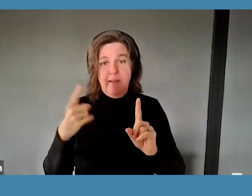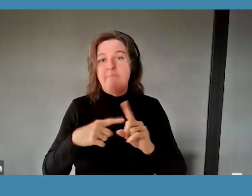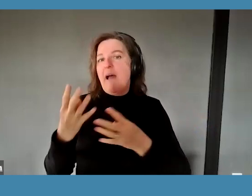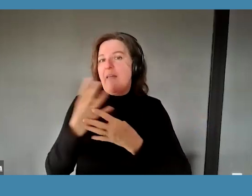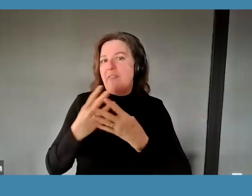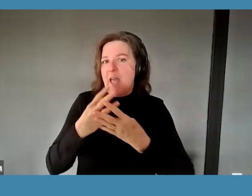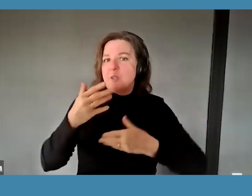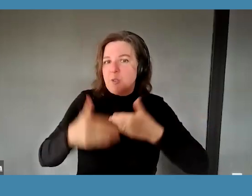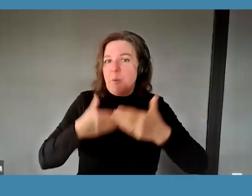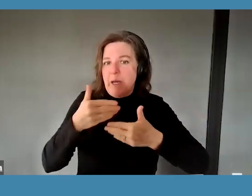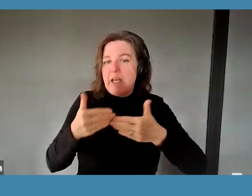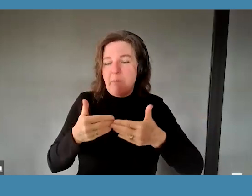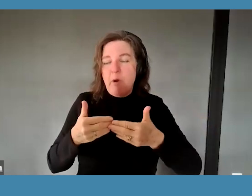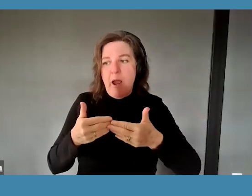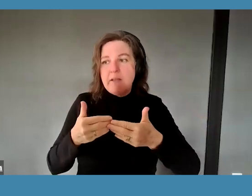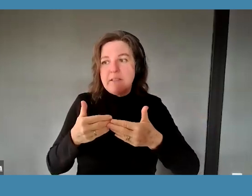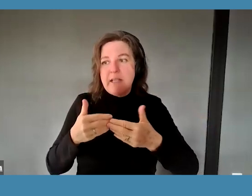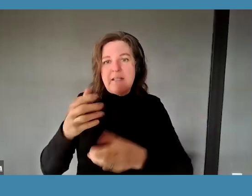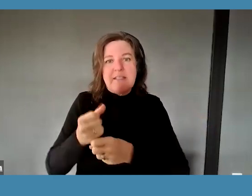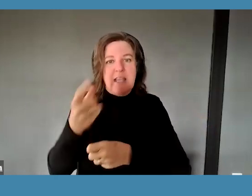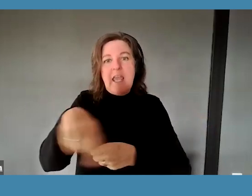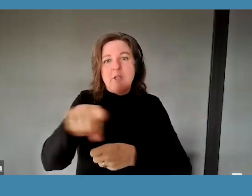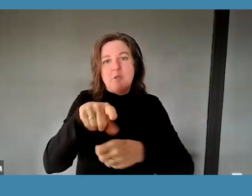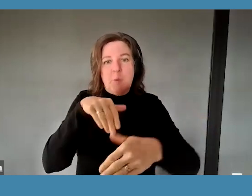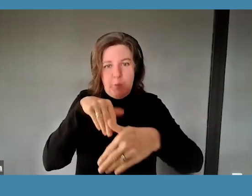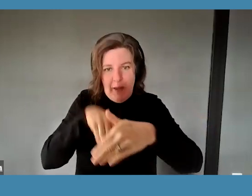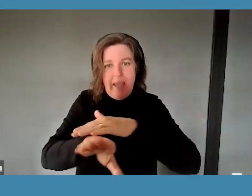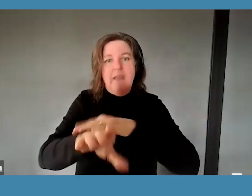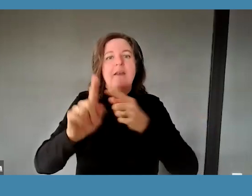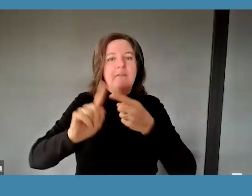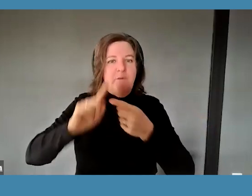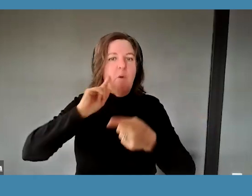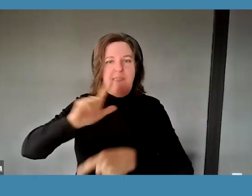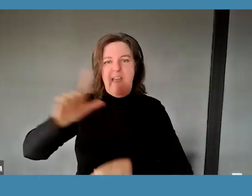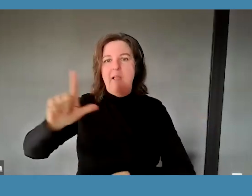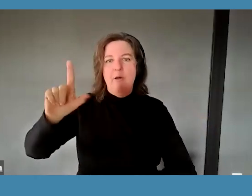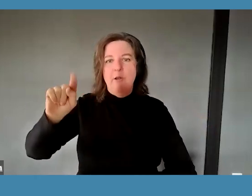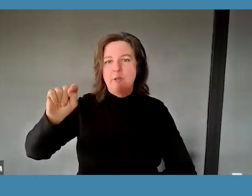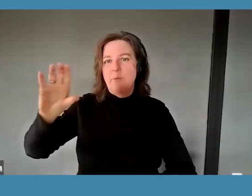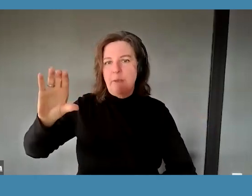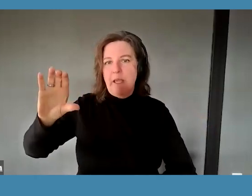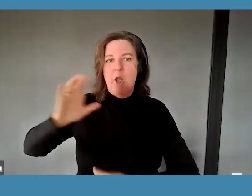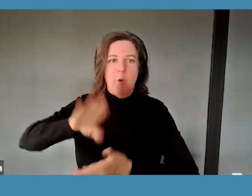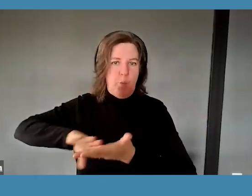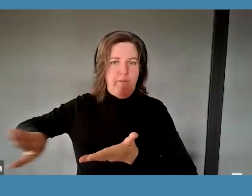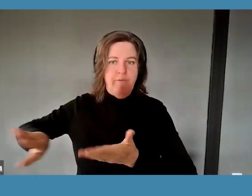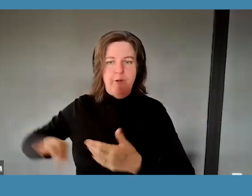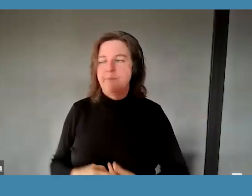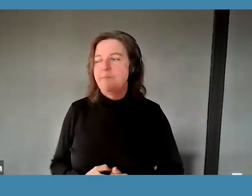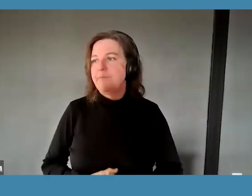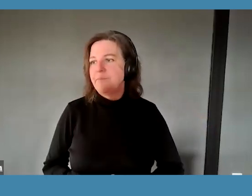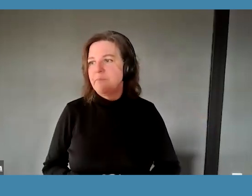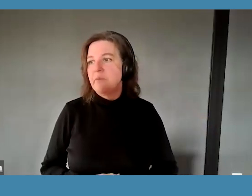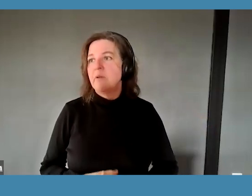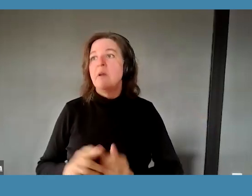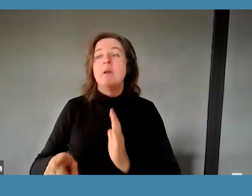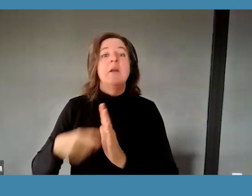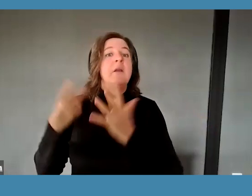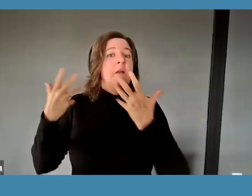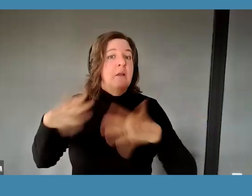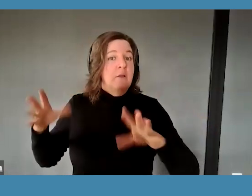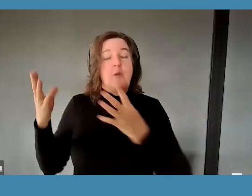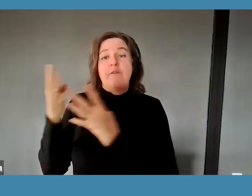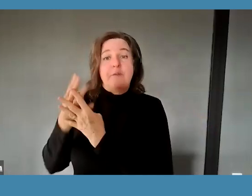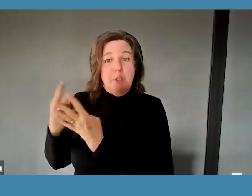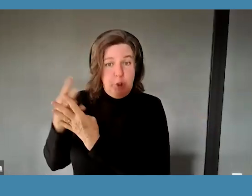screening process is what gets you through the door for the long-term care waiver. So once you've completed your screening process,